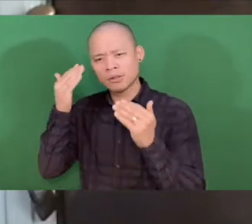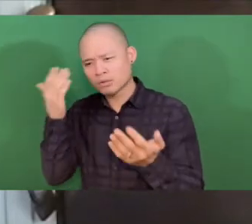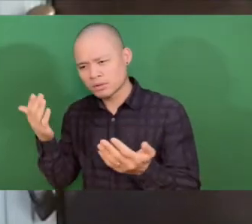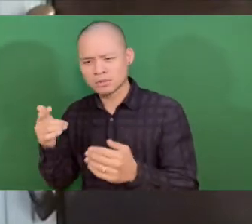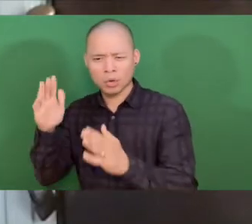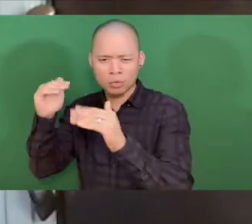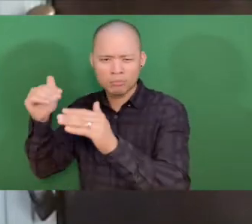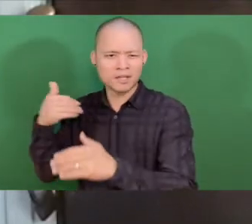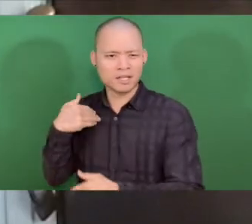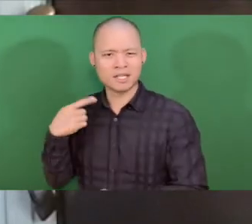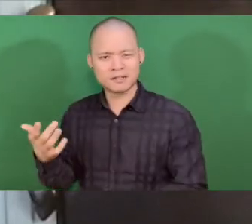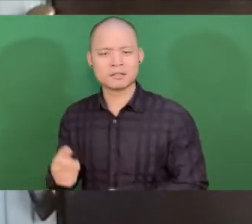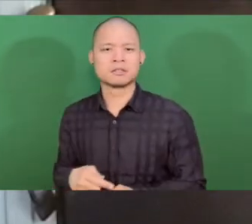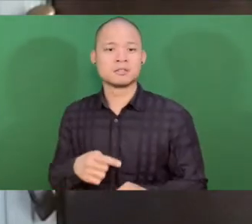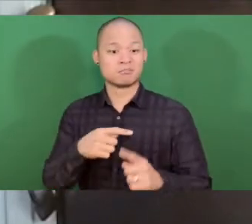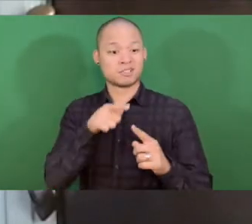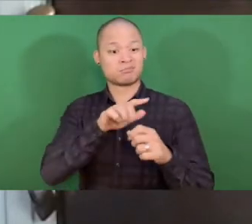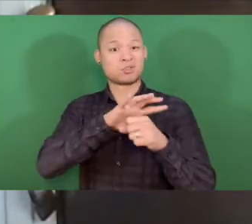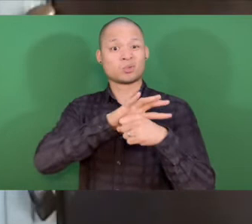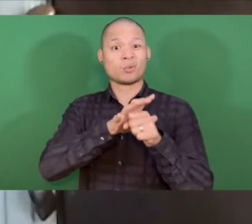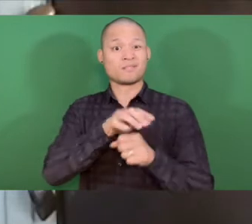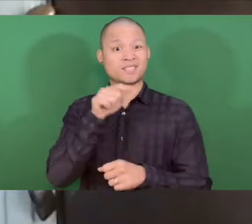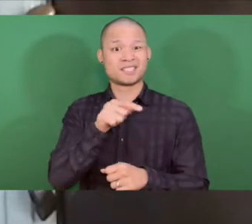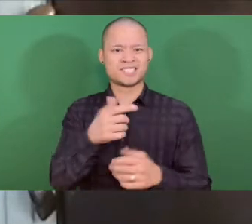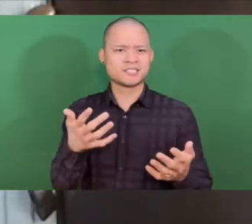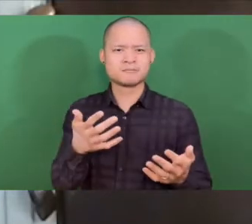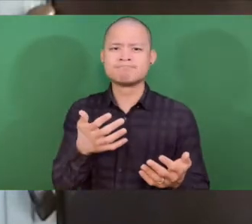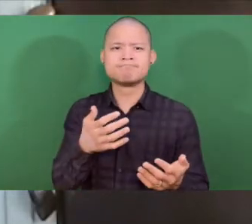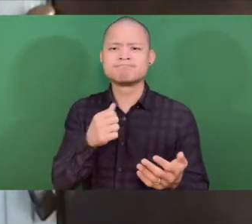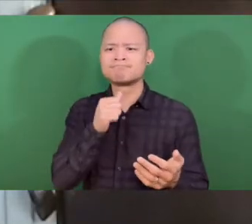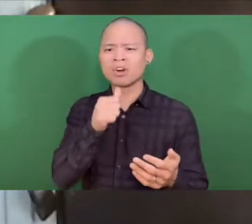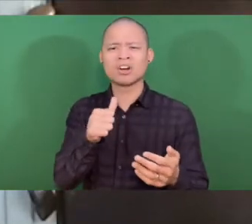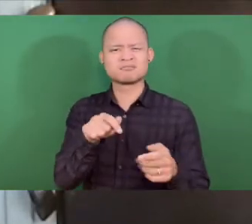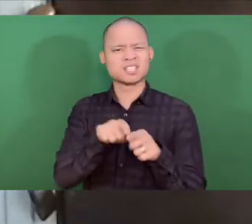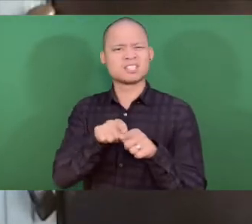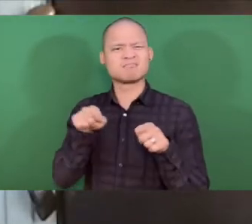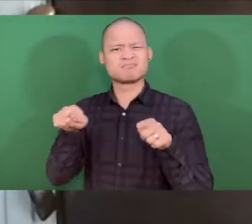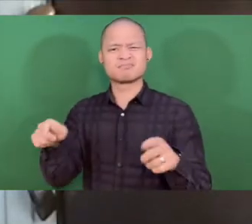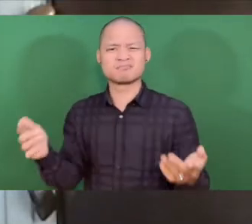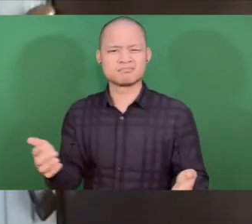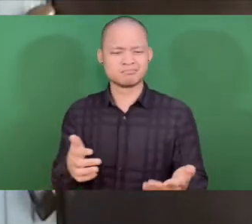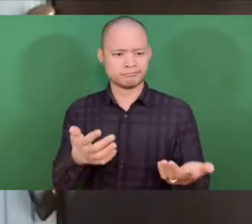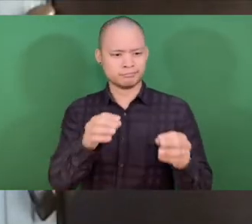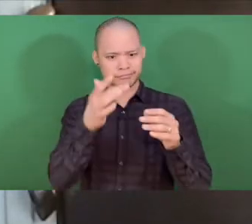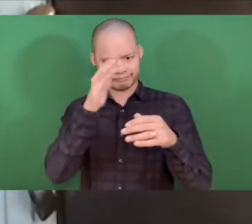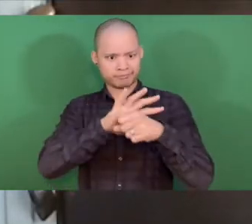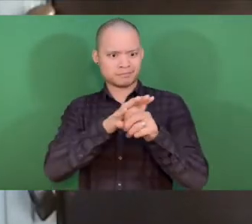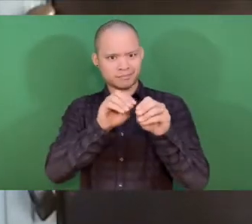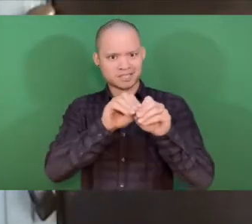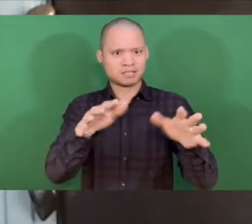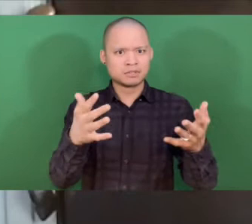COVID, we're not so familiar with pandemics. And even though we are